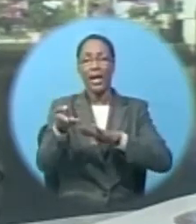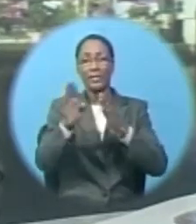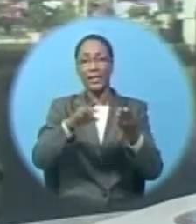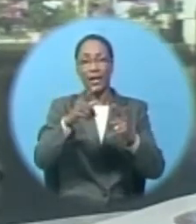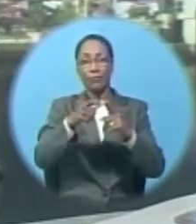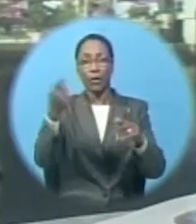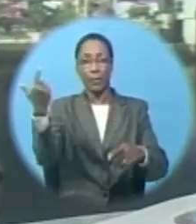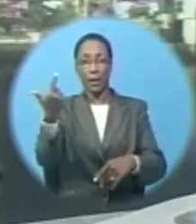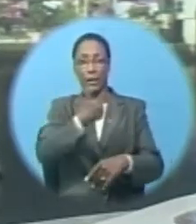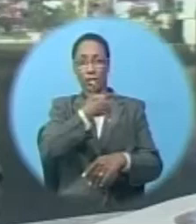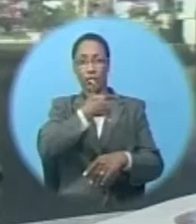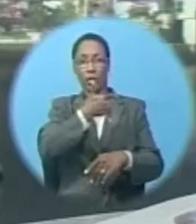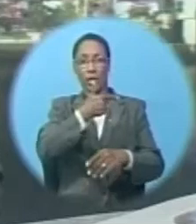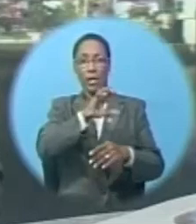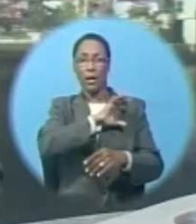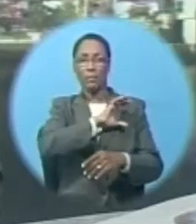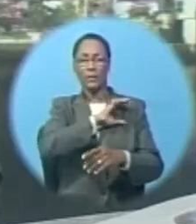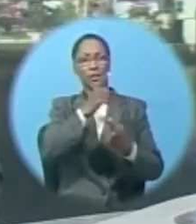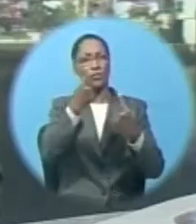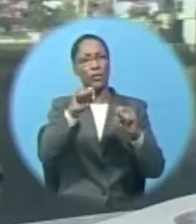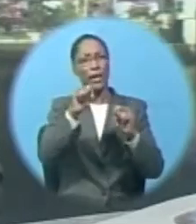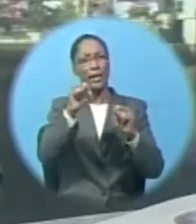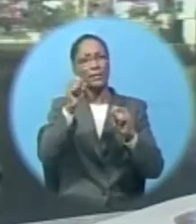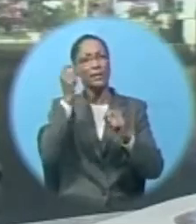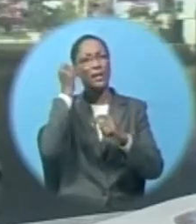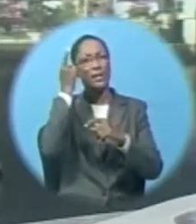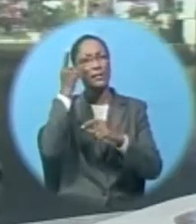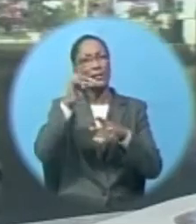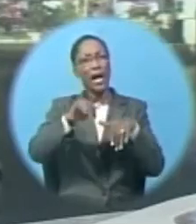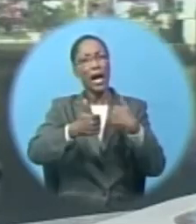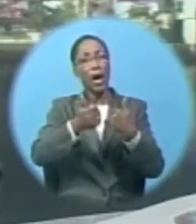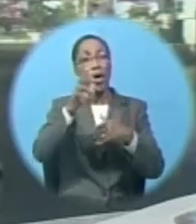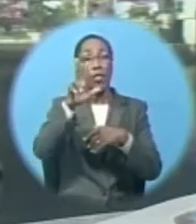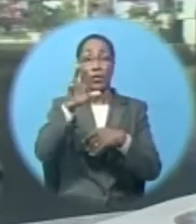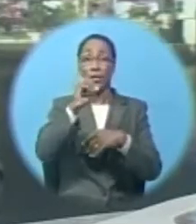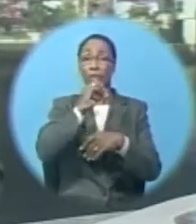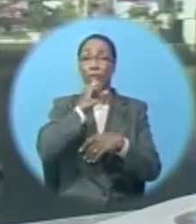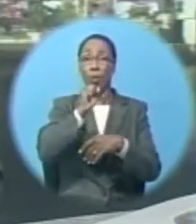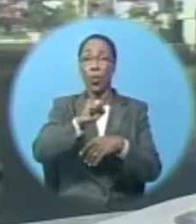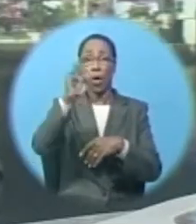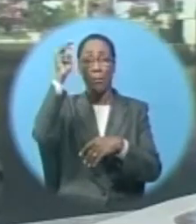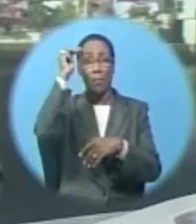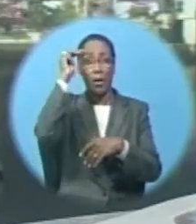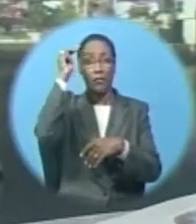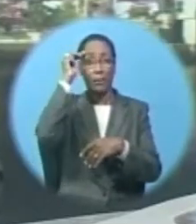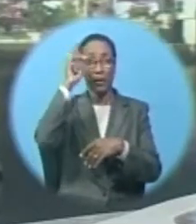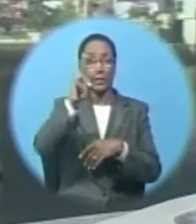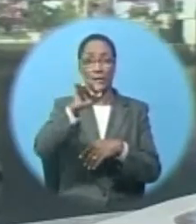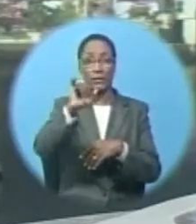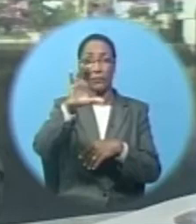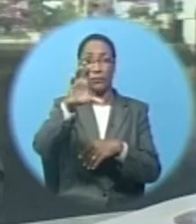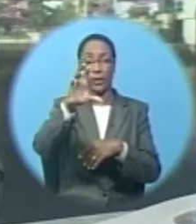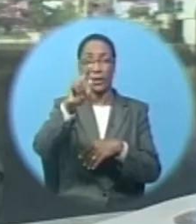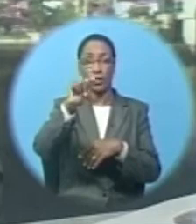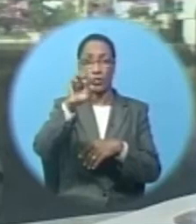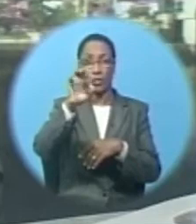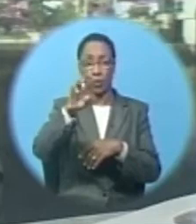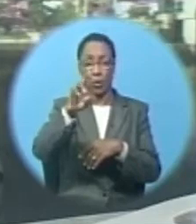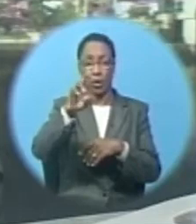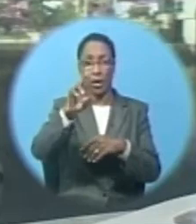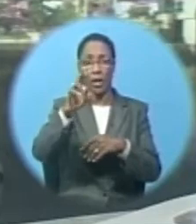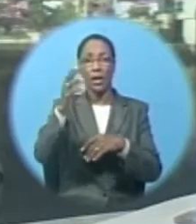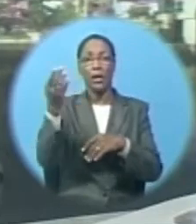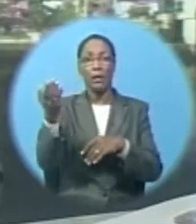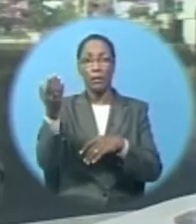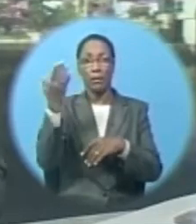and police are trying to determine how 30-year-old Marvin Marcus Victor of Airy Hill, St. George met his death. He was shot while